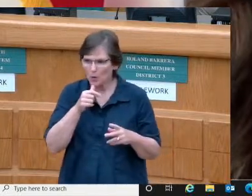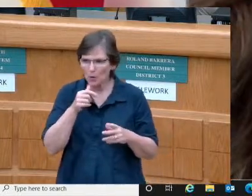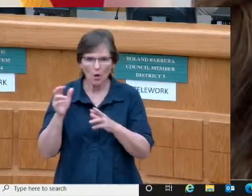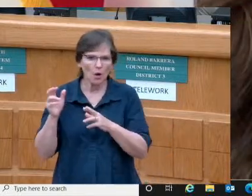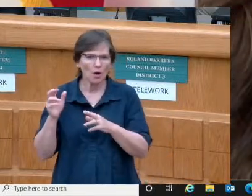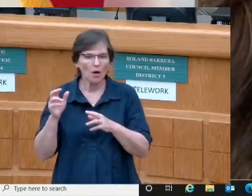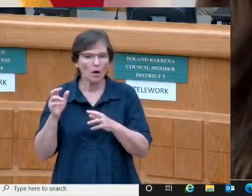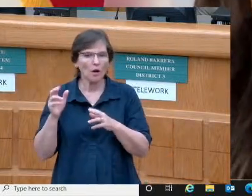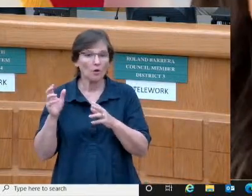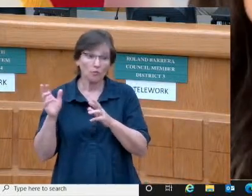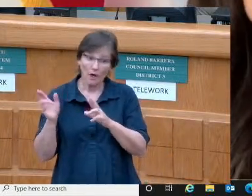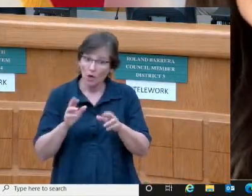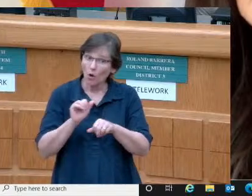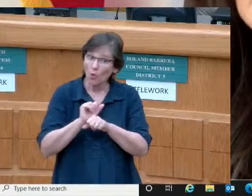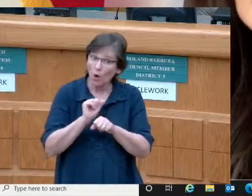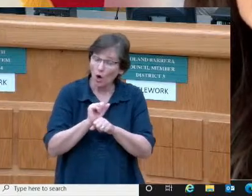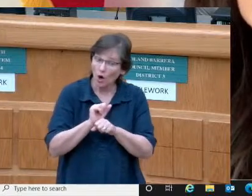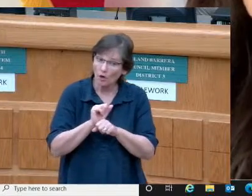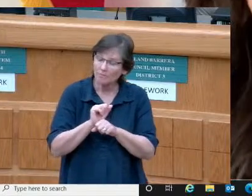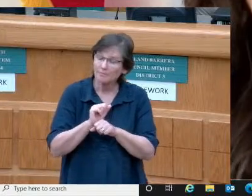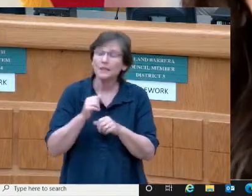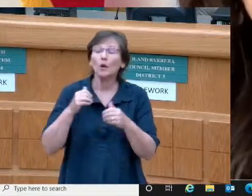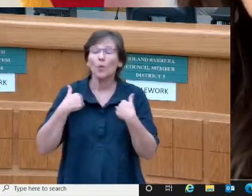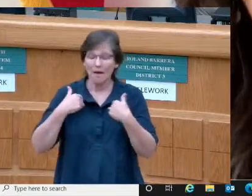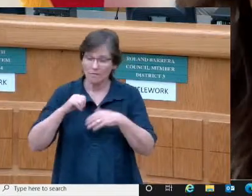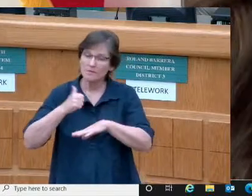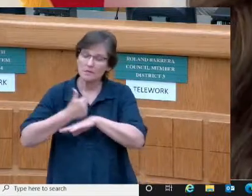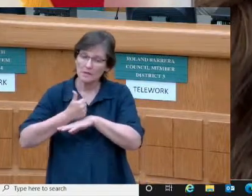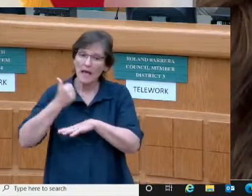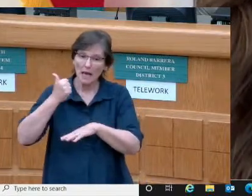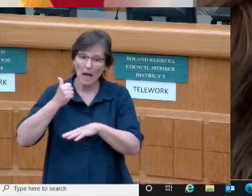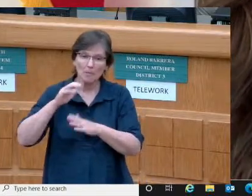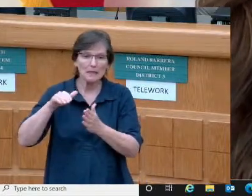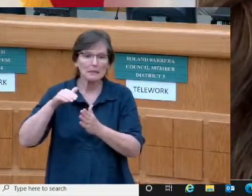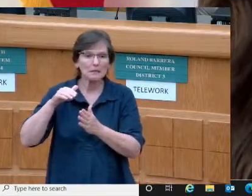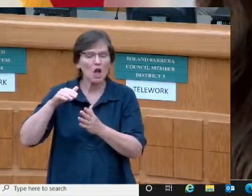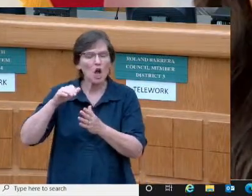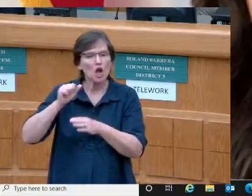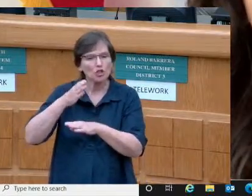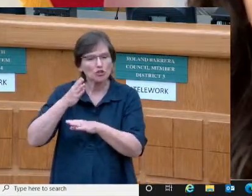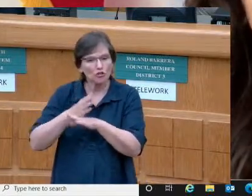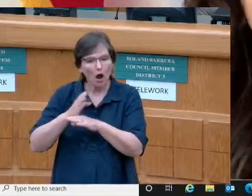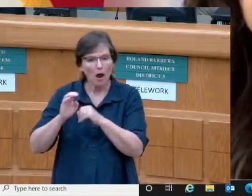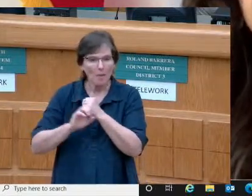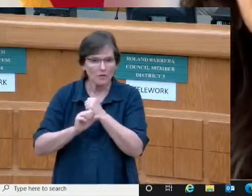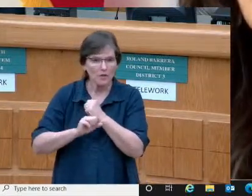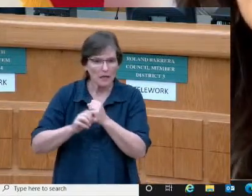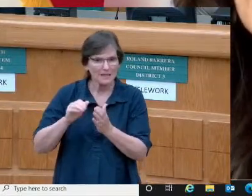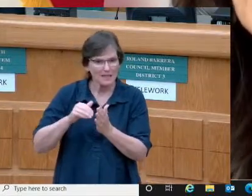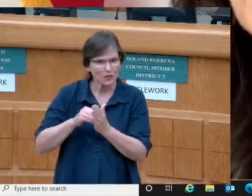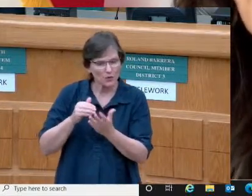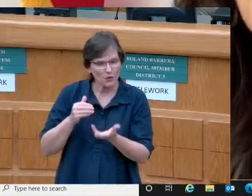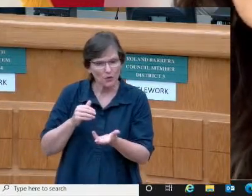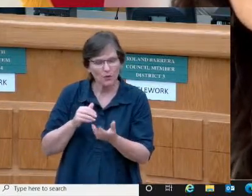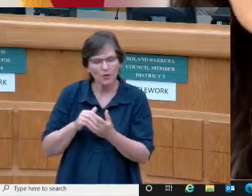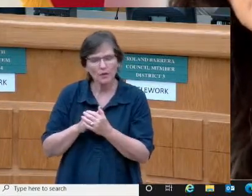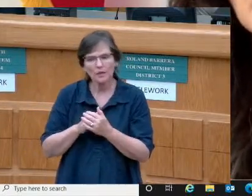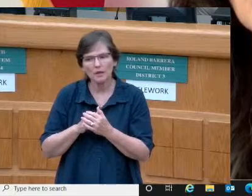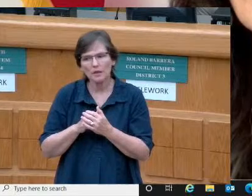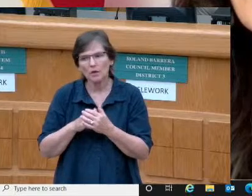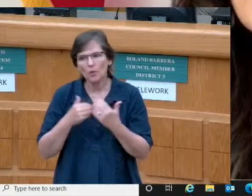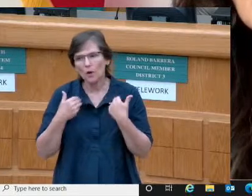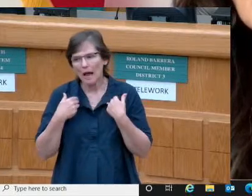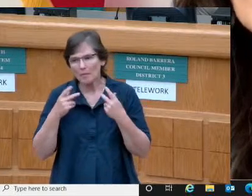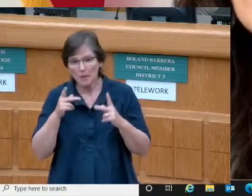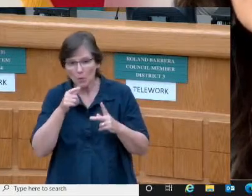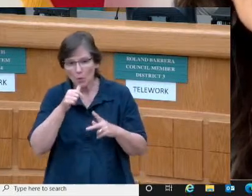jobs, who are in critical infrastructure, and those first responders who have to keep the peace and make